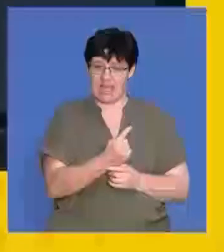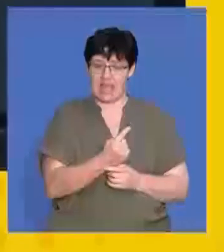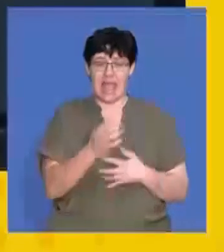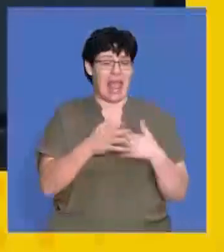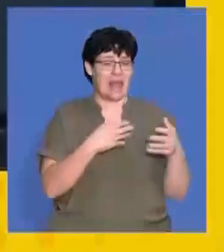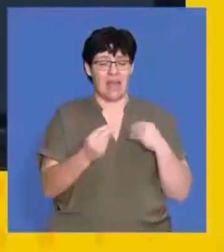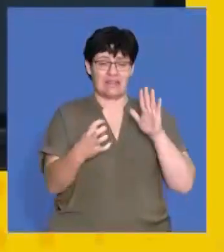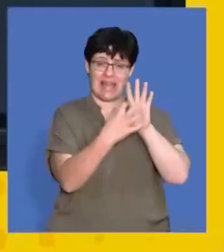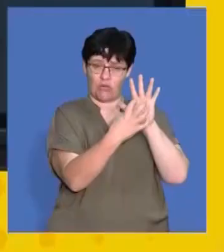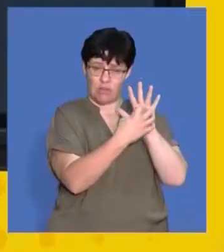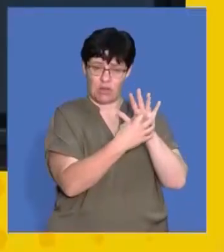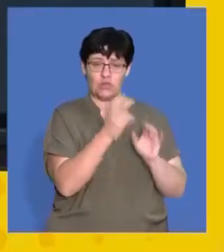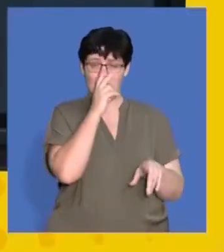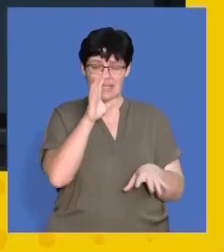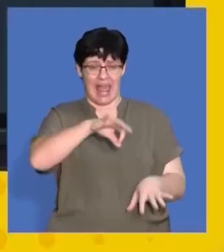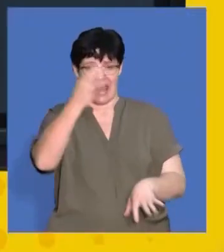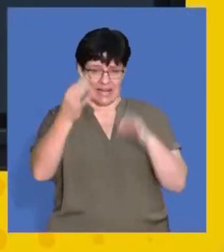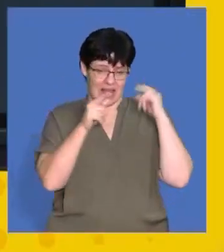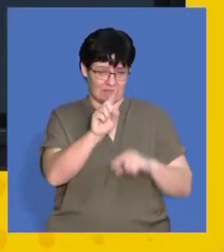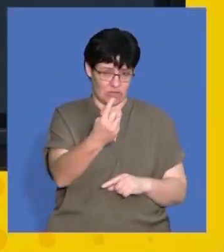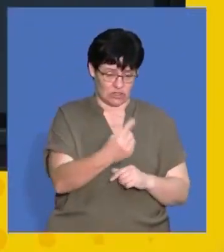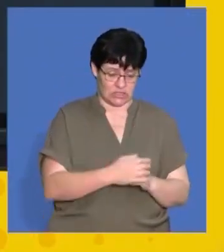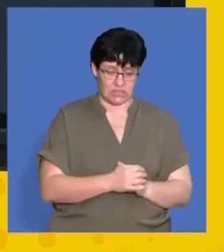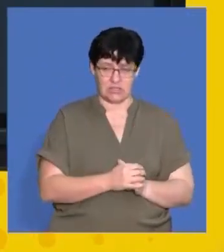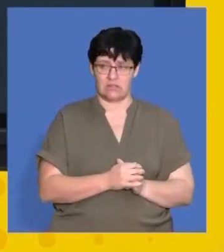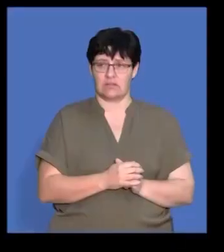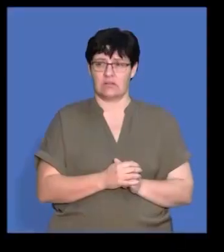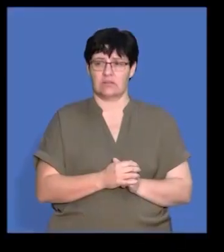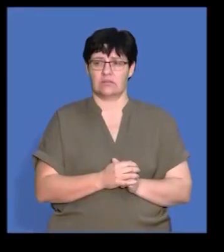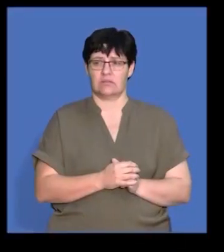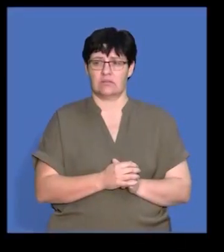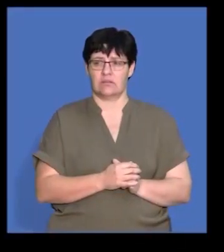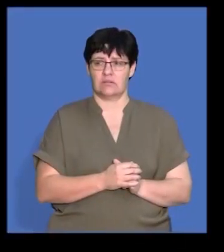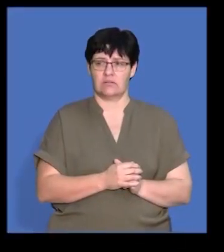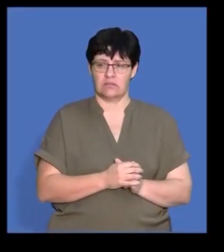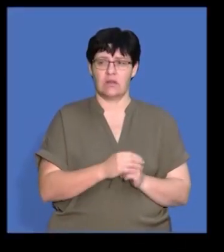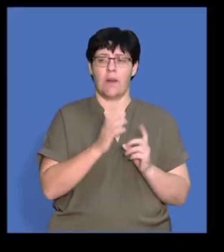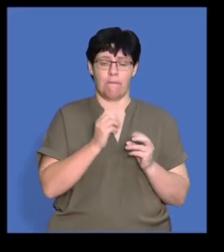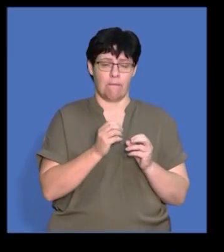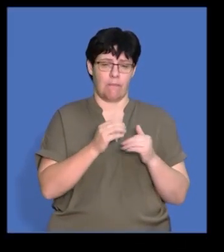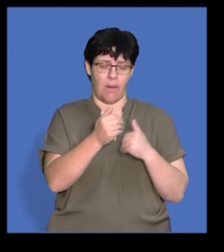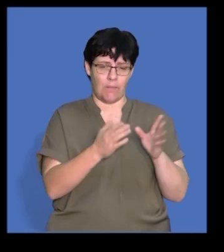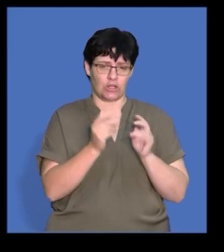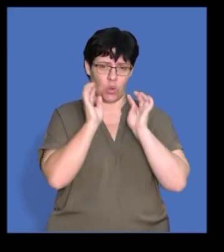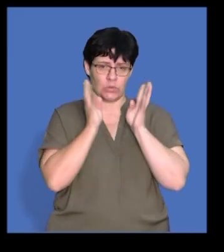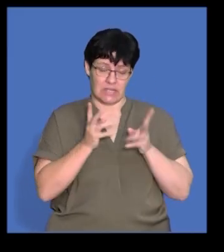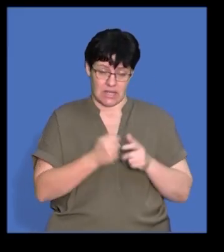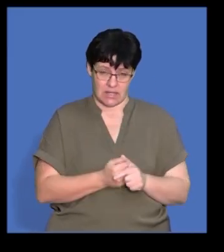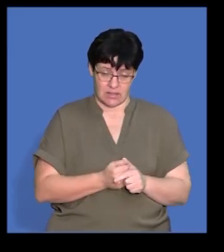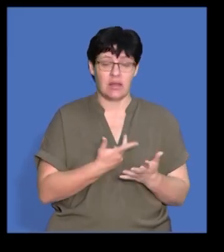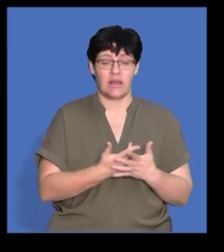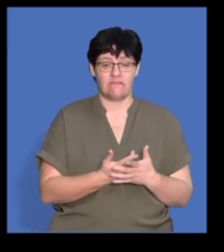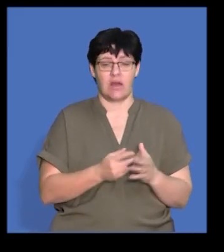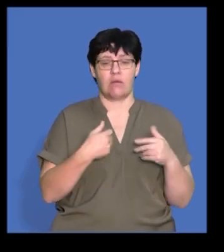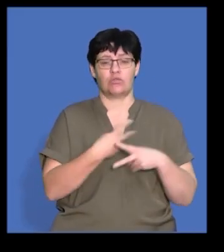anytime you have a diagram, you need to analyze the diagram first. So this is our box and whisker diagram, and the